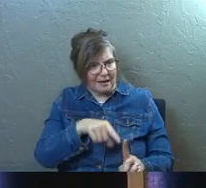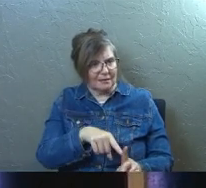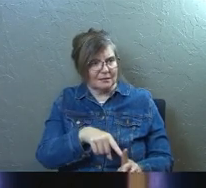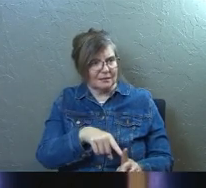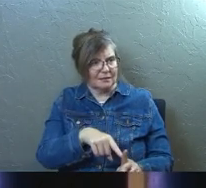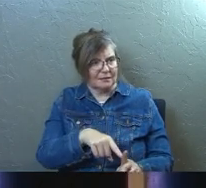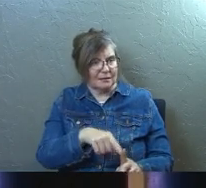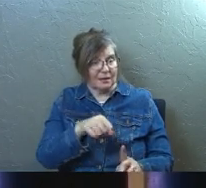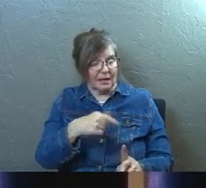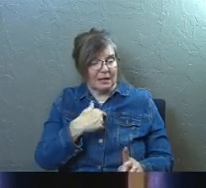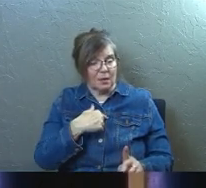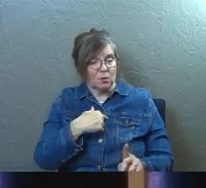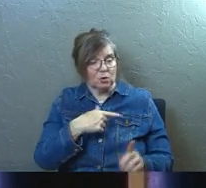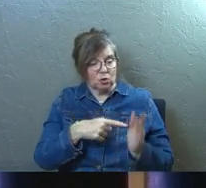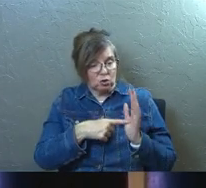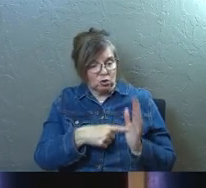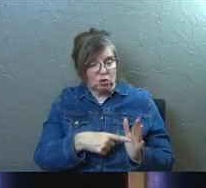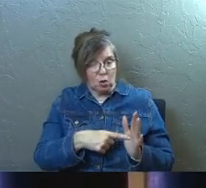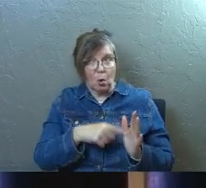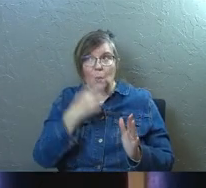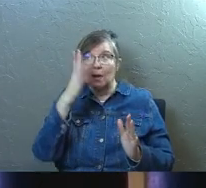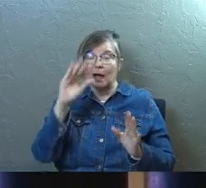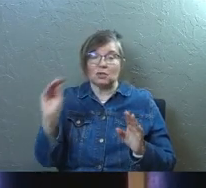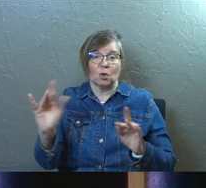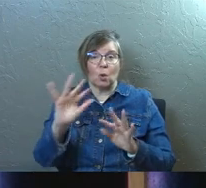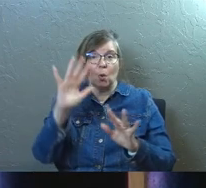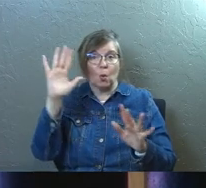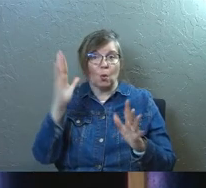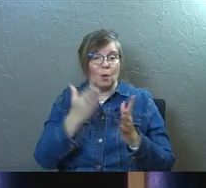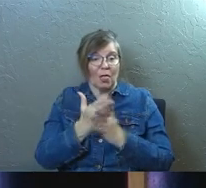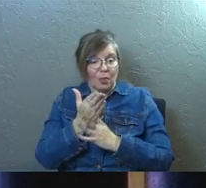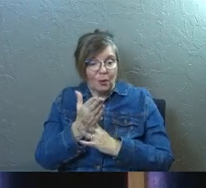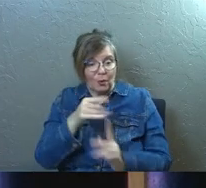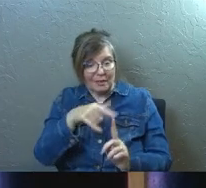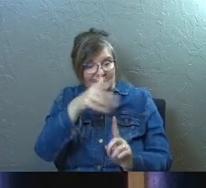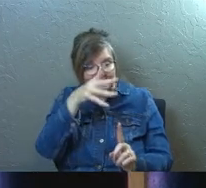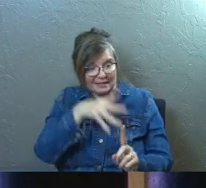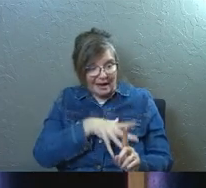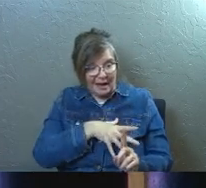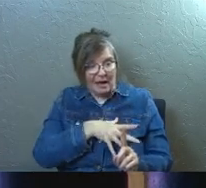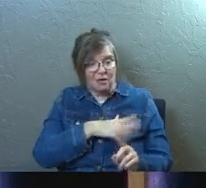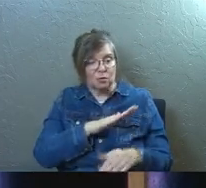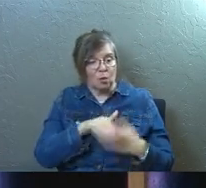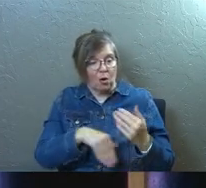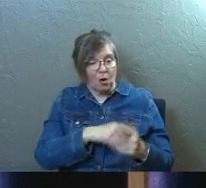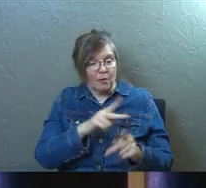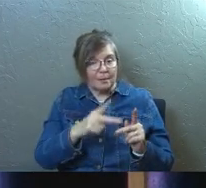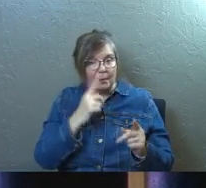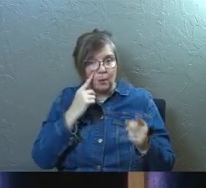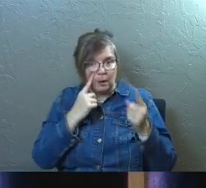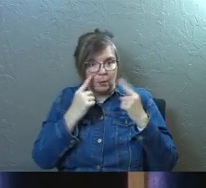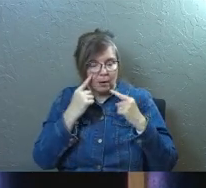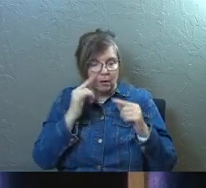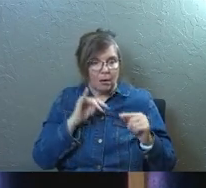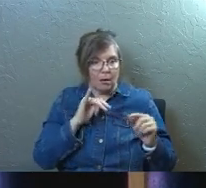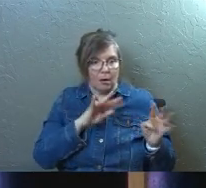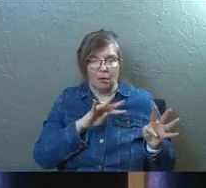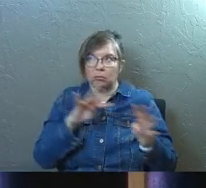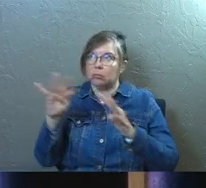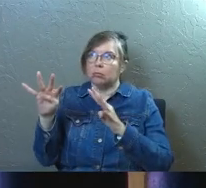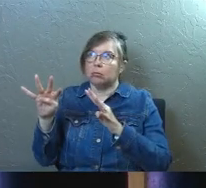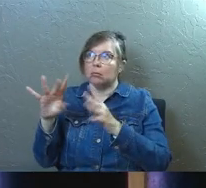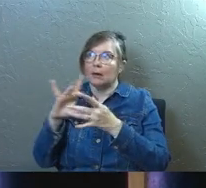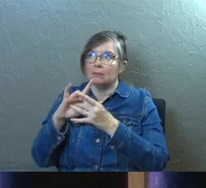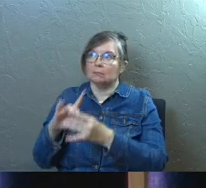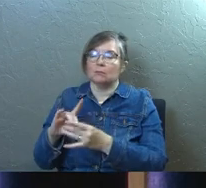guy, that he was going to show his glory and his divine power through this guy so that all these other people would find Jesus through